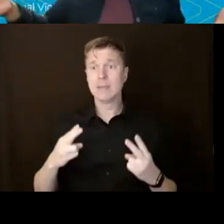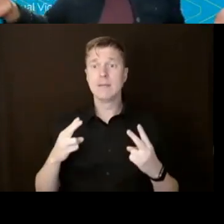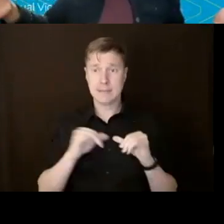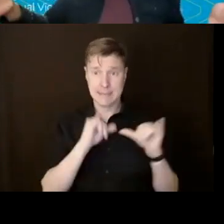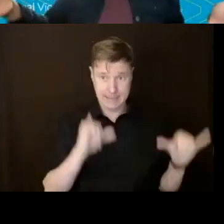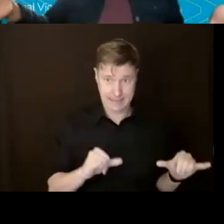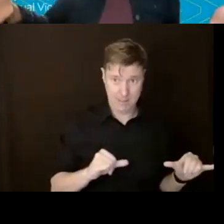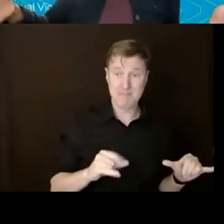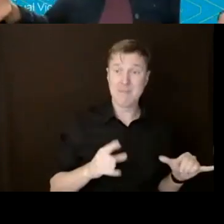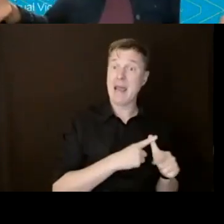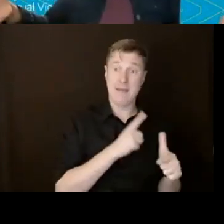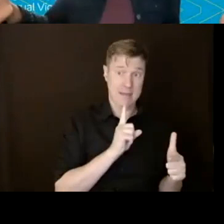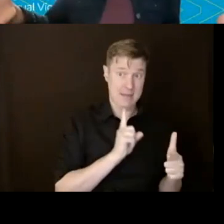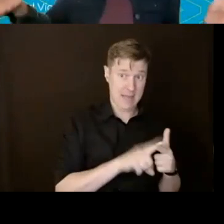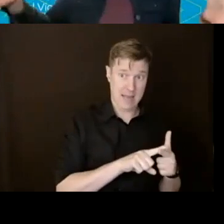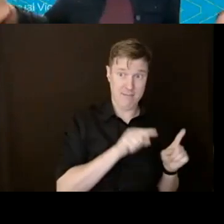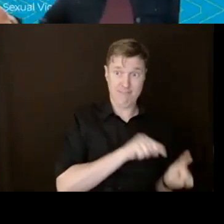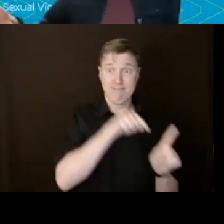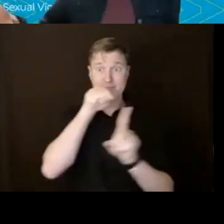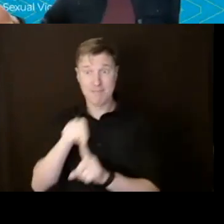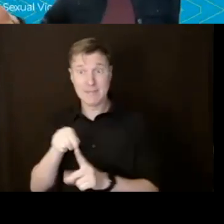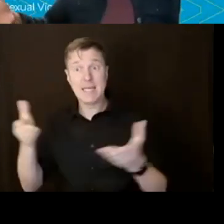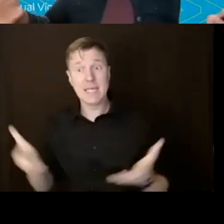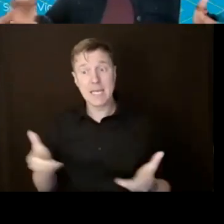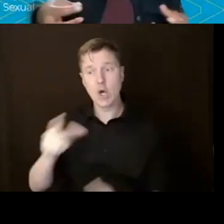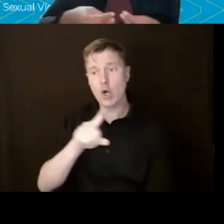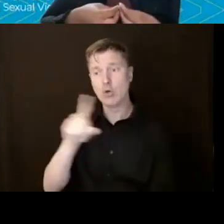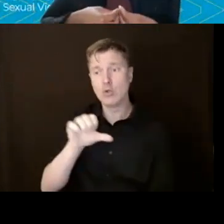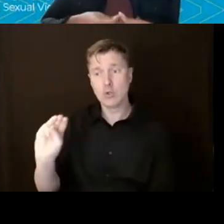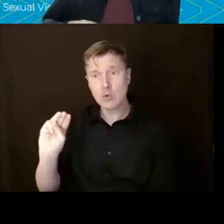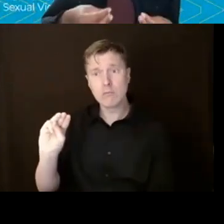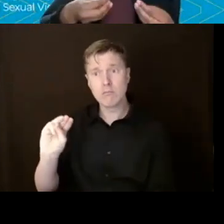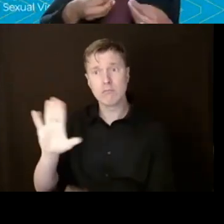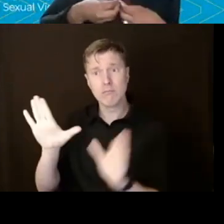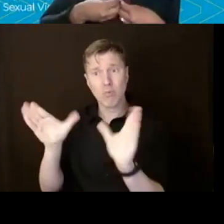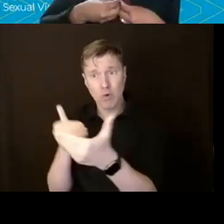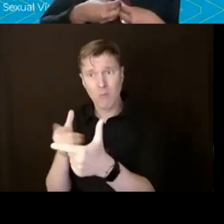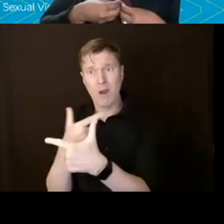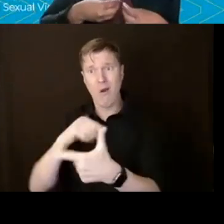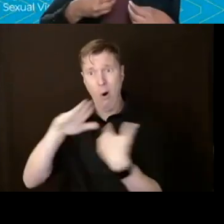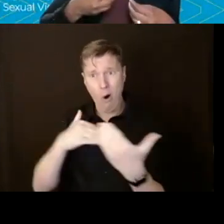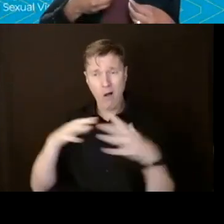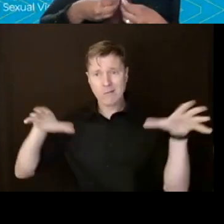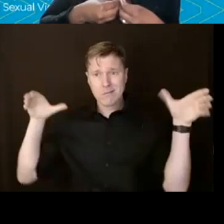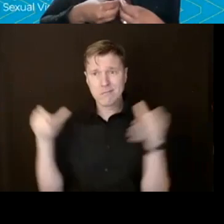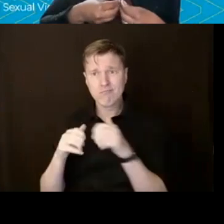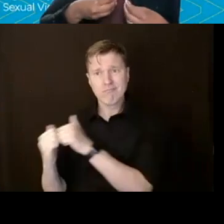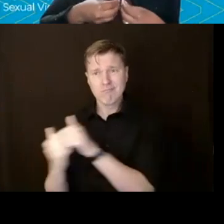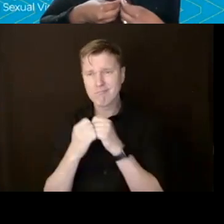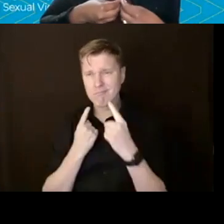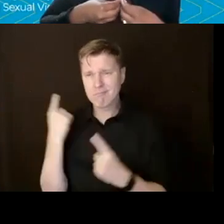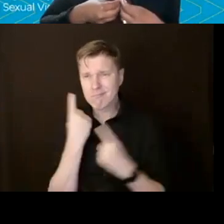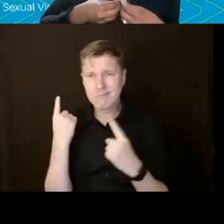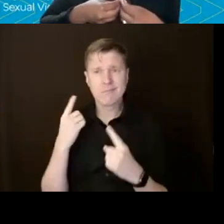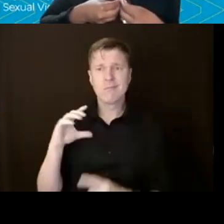human system that is this Zoom room, right? And this conference where we've all come together and we're all thinking about sexual violence and what